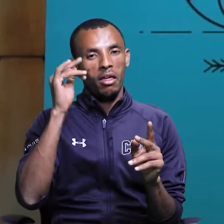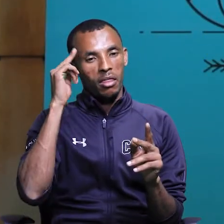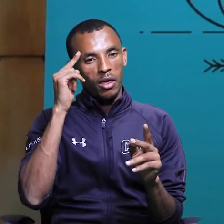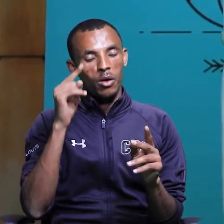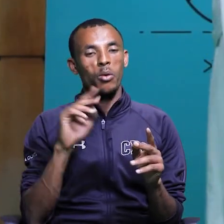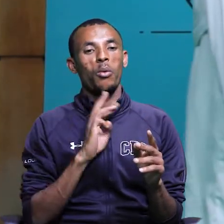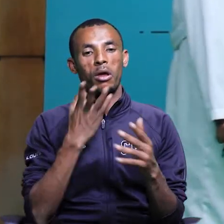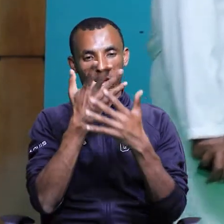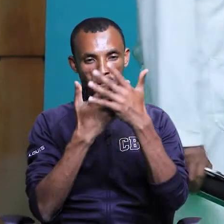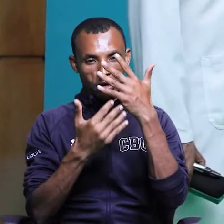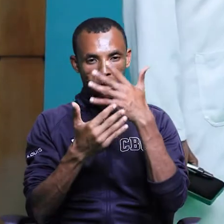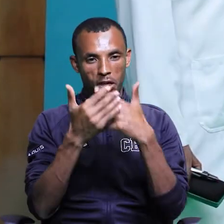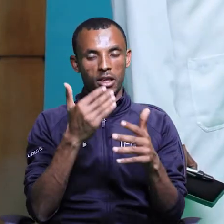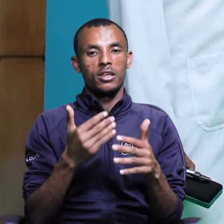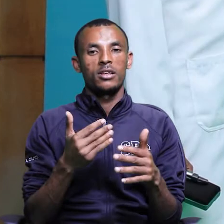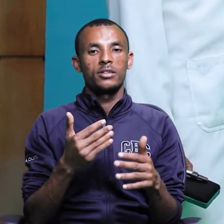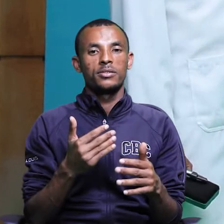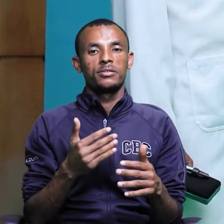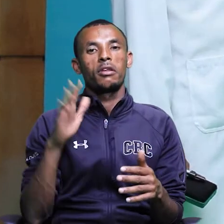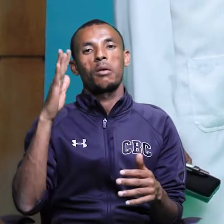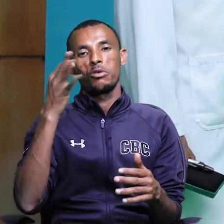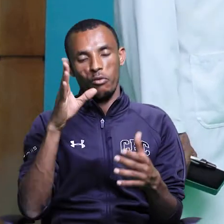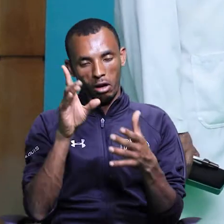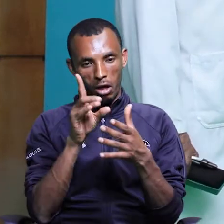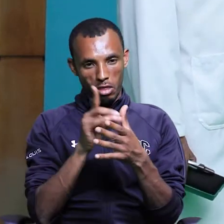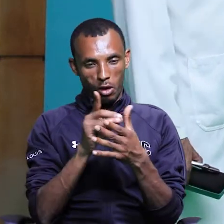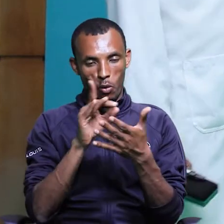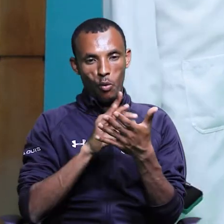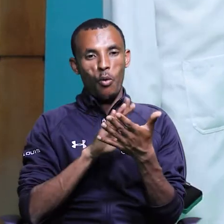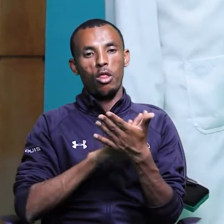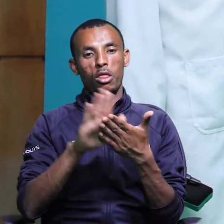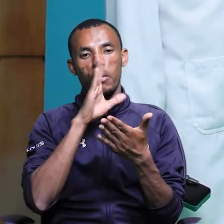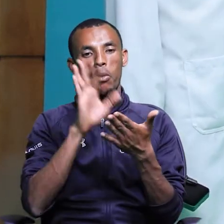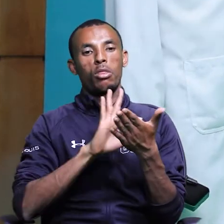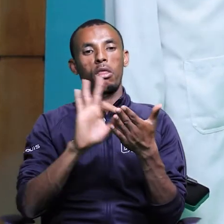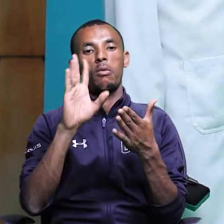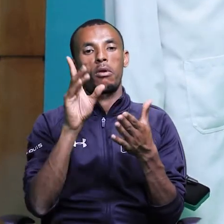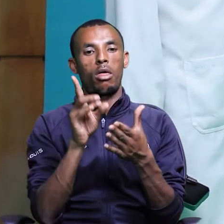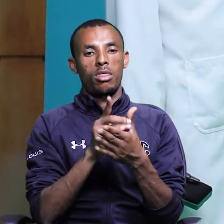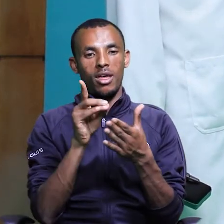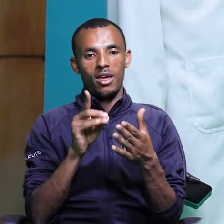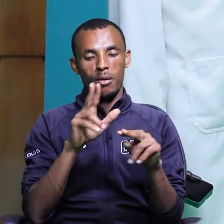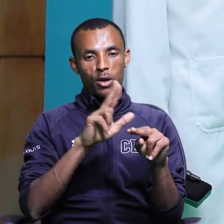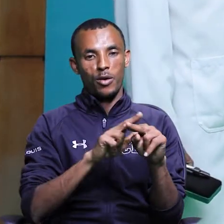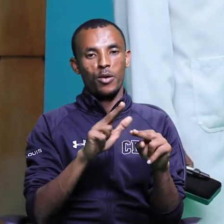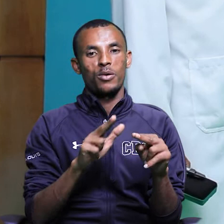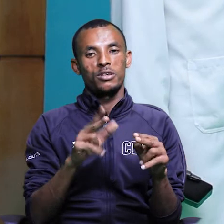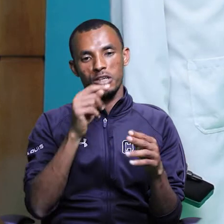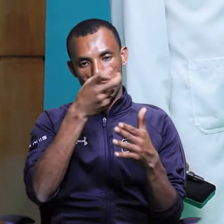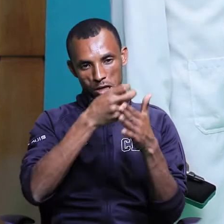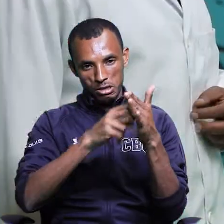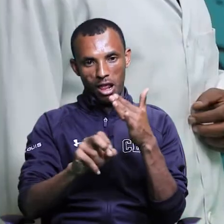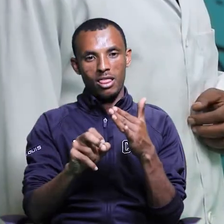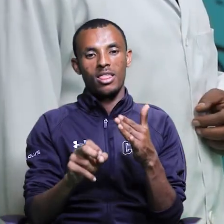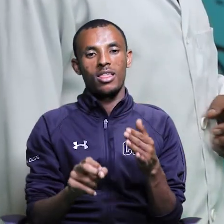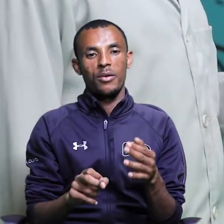I have discussed now, it was types of data, qualitative and quantitative, depending upon the results what you have